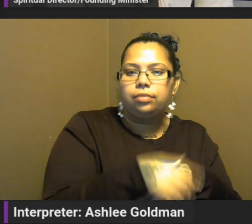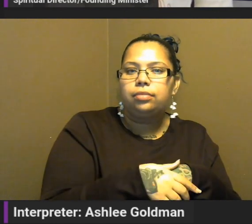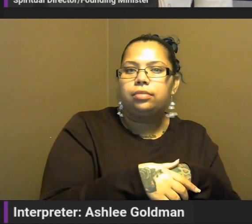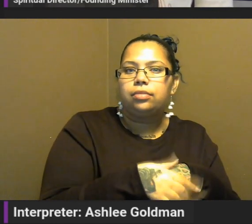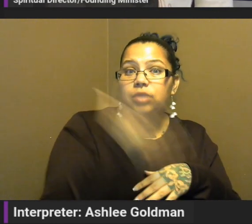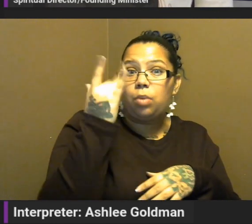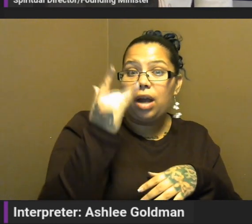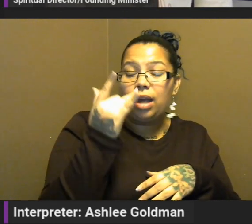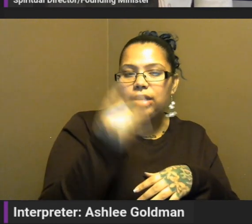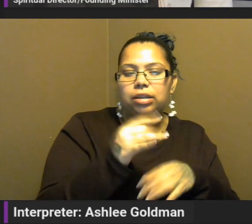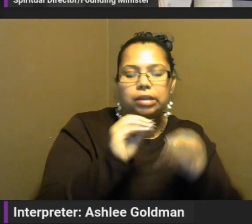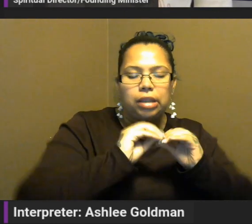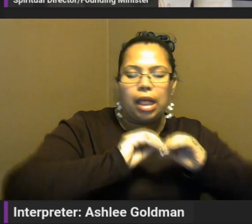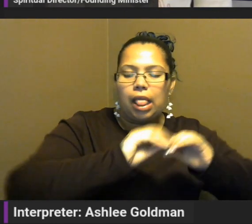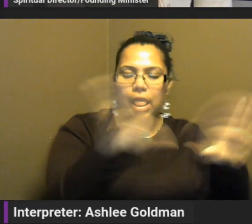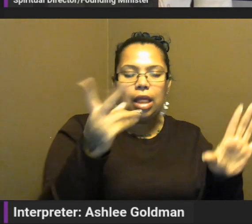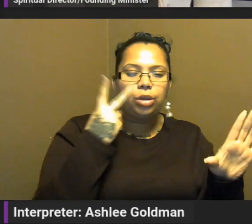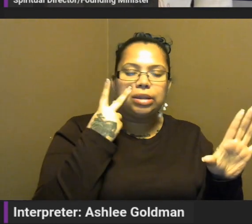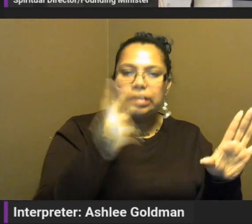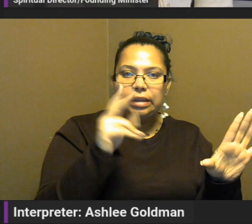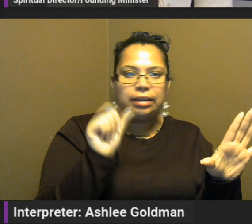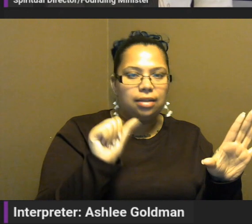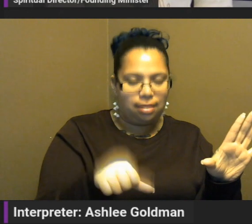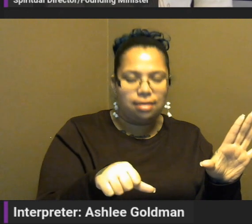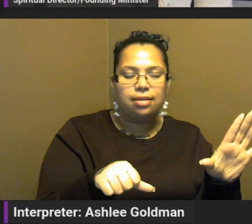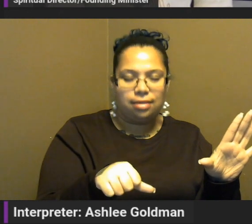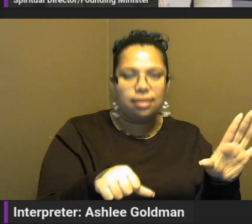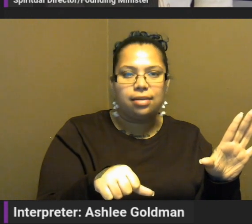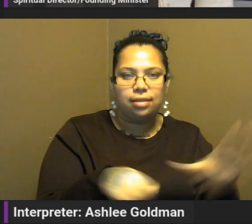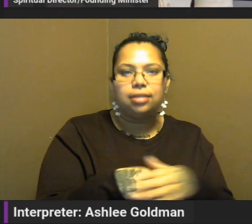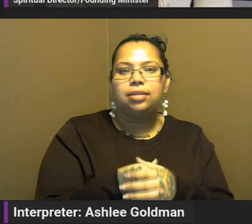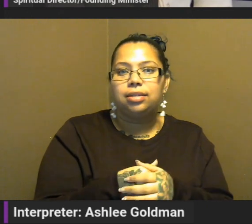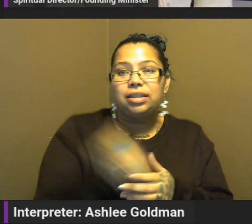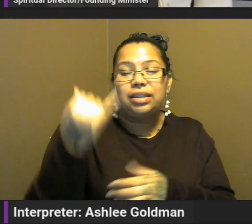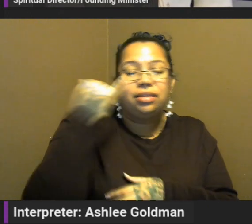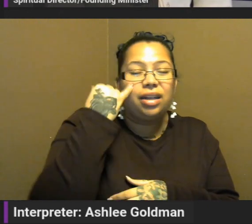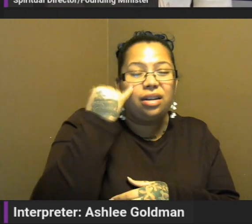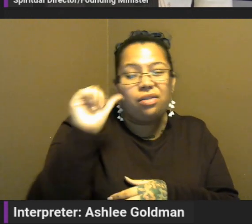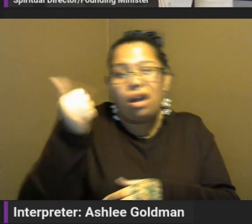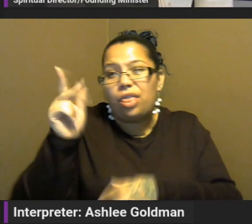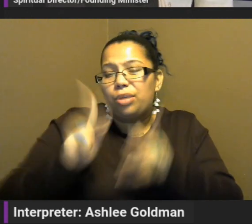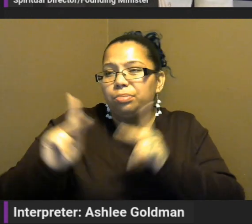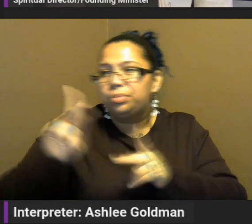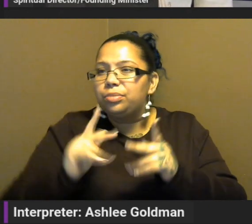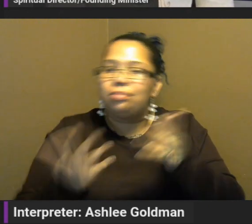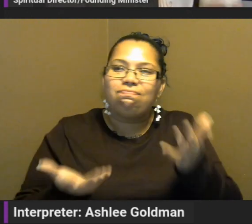clearly visible to us, even when to others it may be